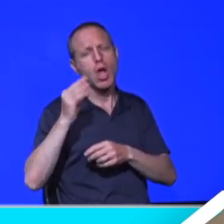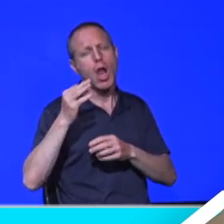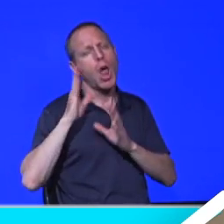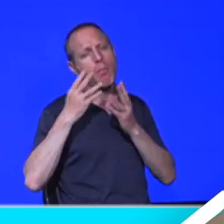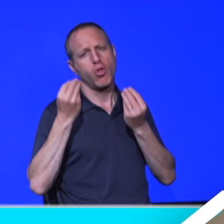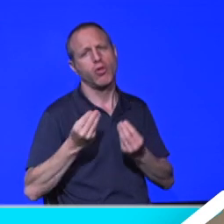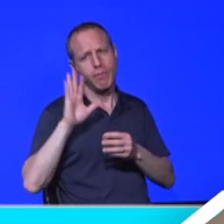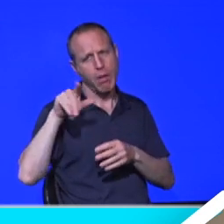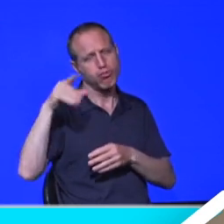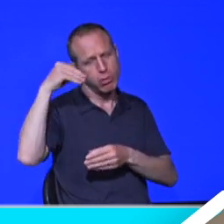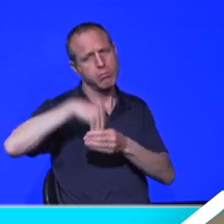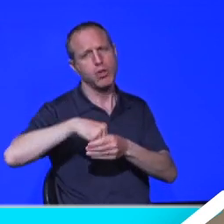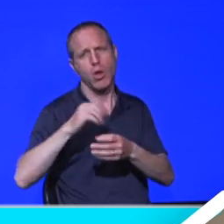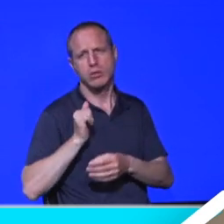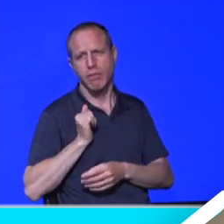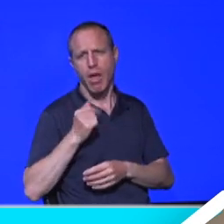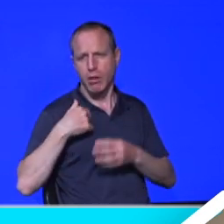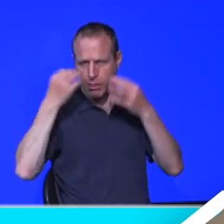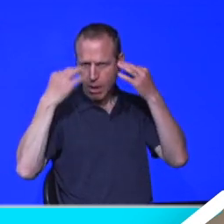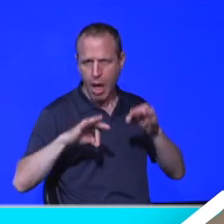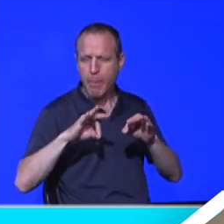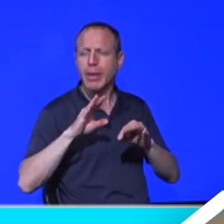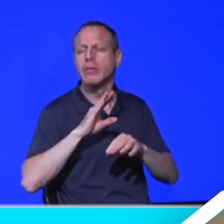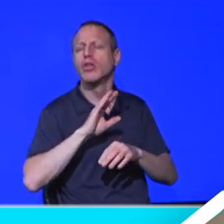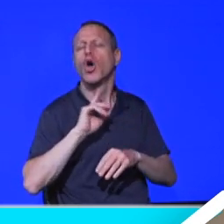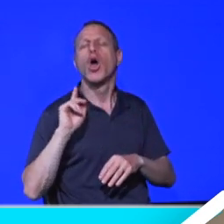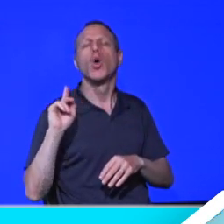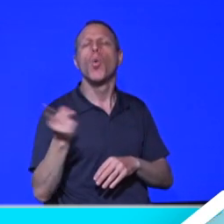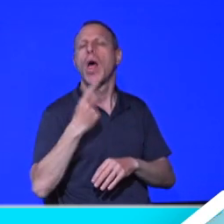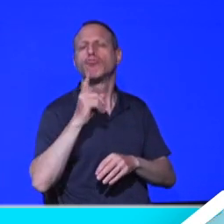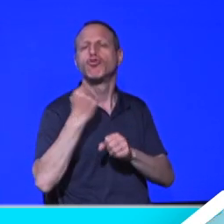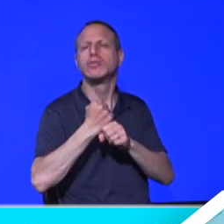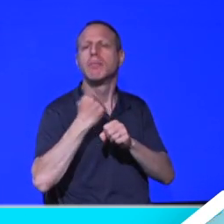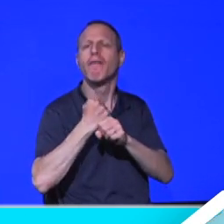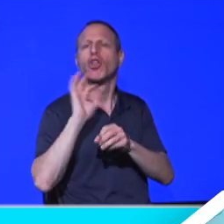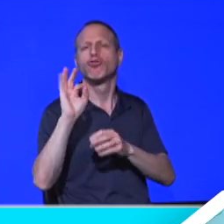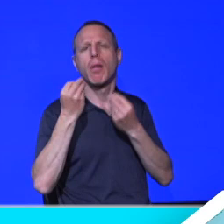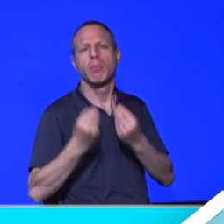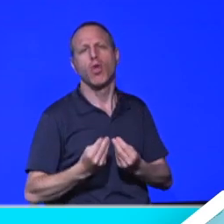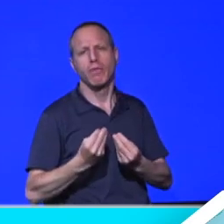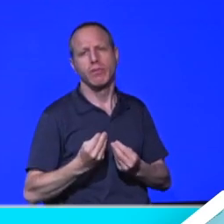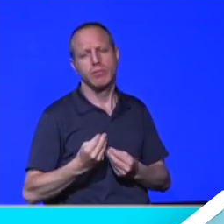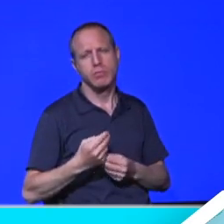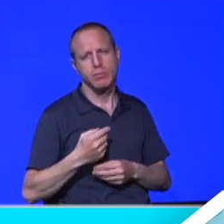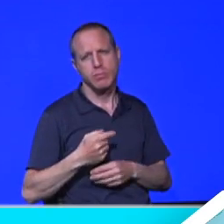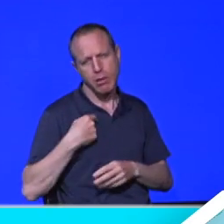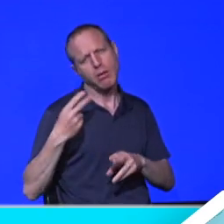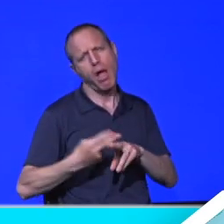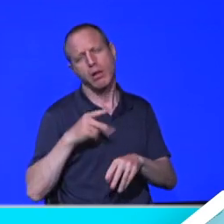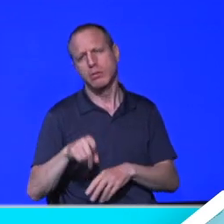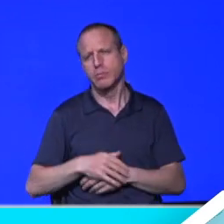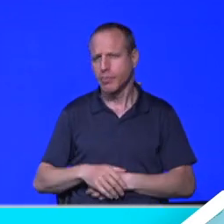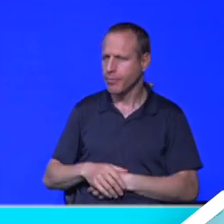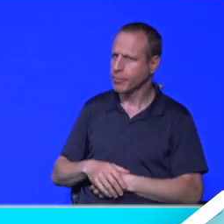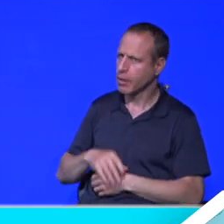in the army. So I respect everybody who's doing their job very well. So, you know, I'm used to.